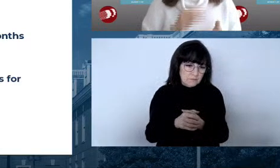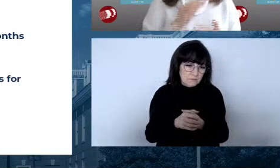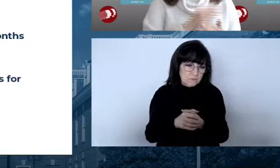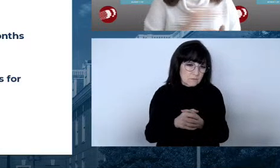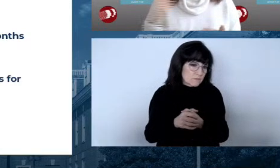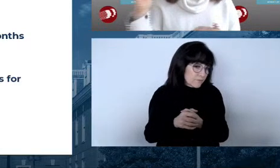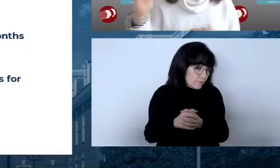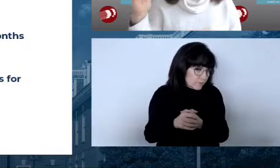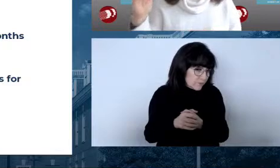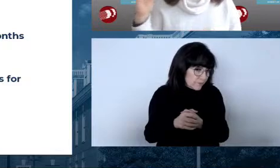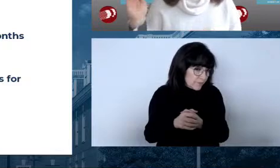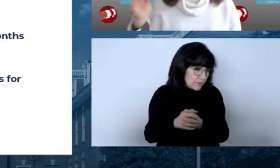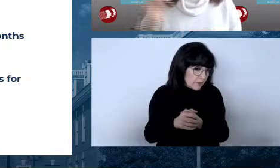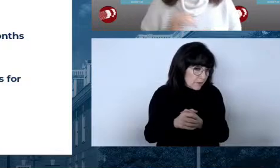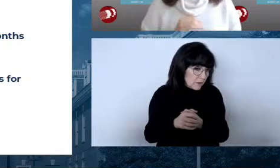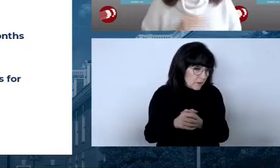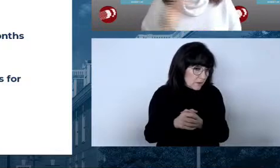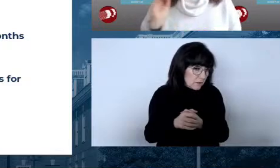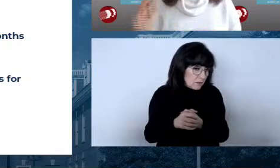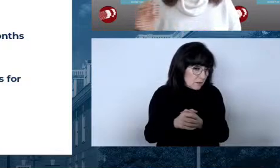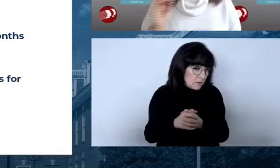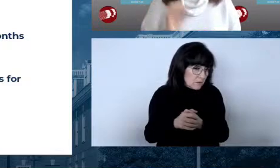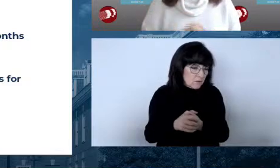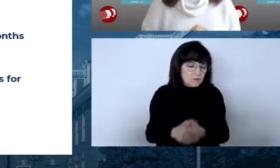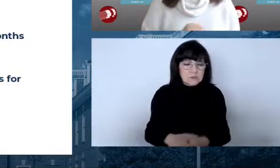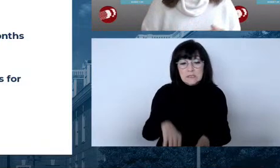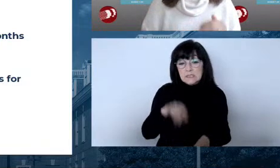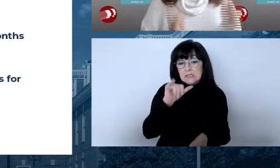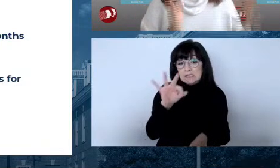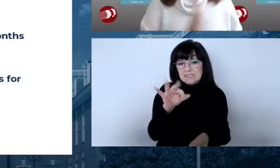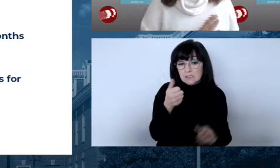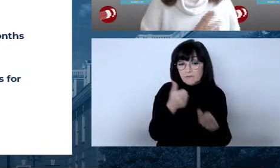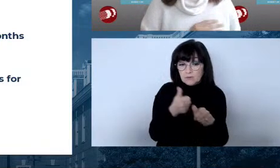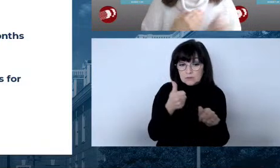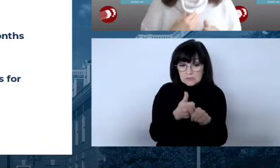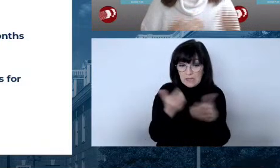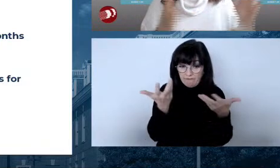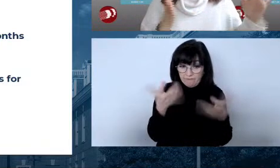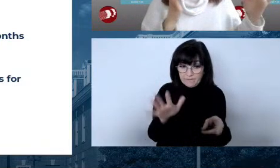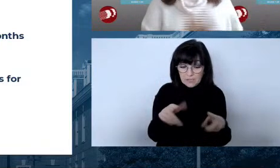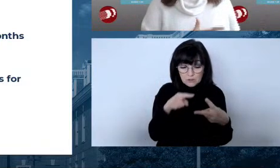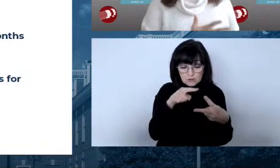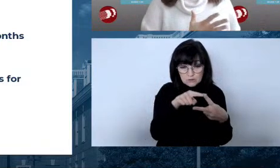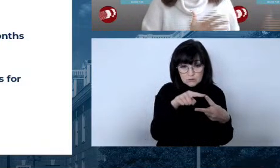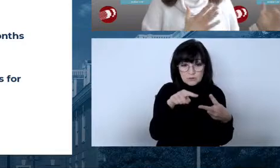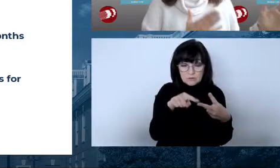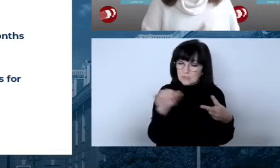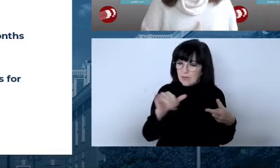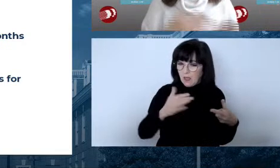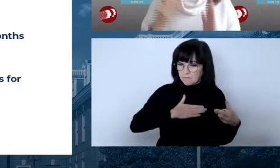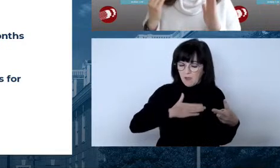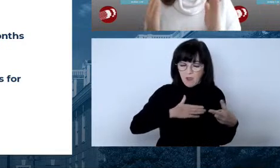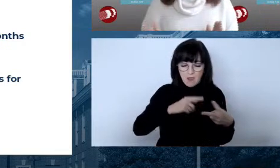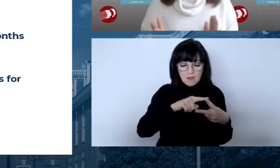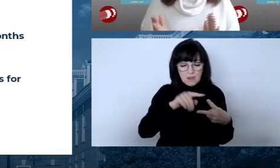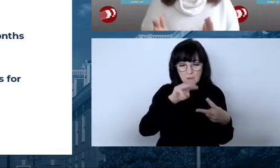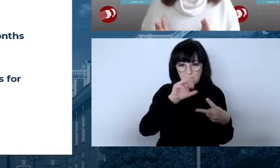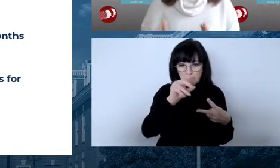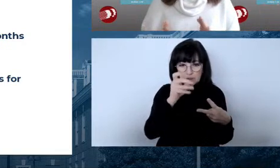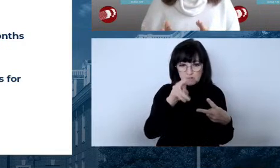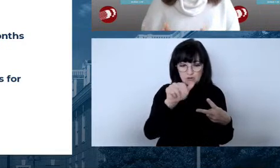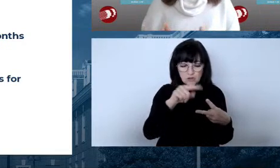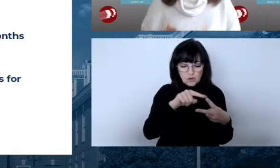have, the top of the vaccination series, so now you've had both, like in my case, I had both of my Moderna doses and I've now